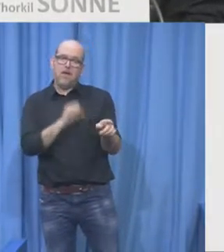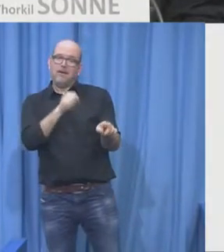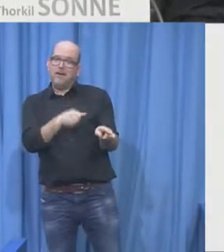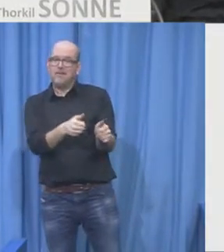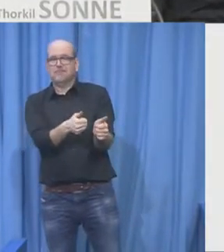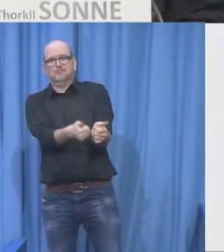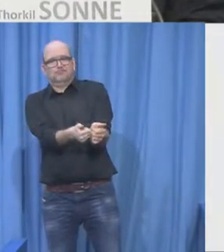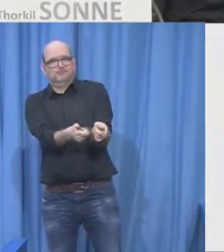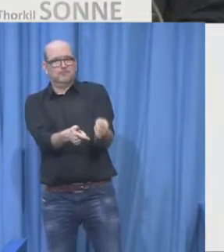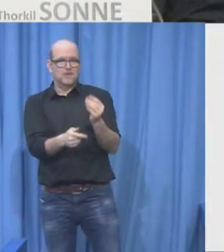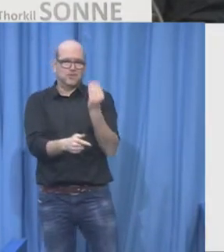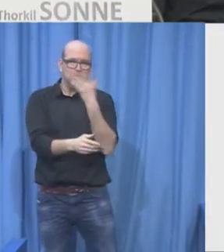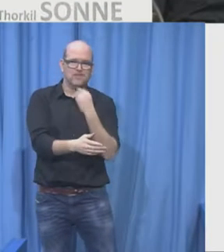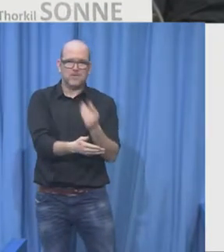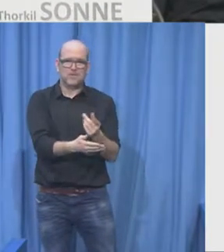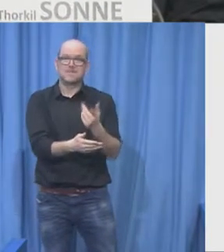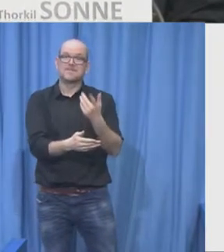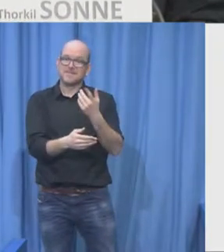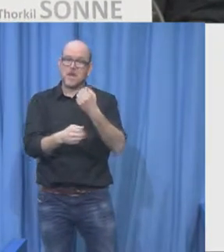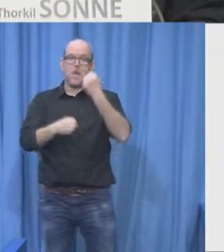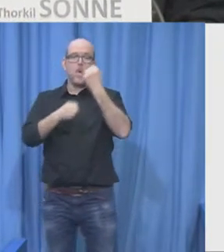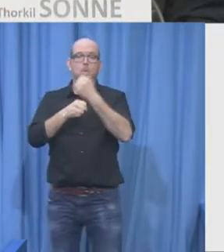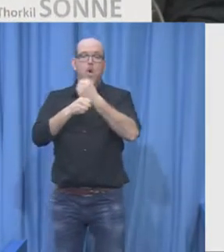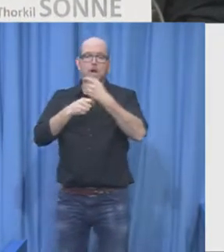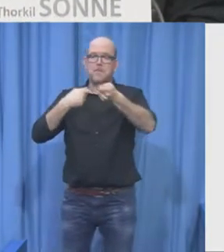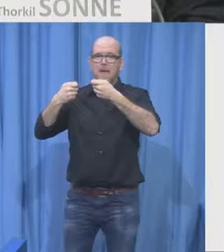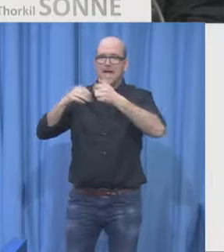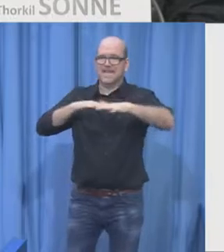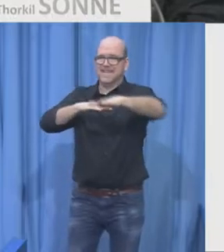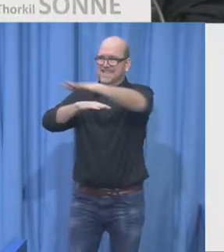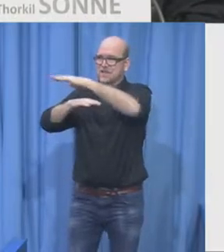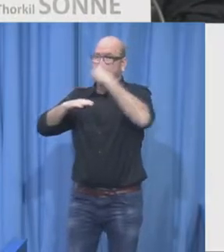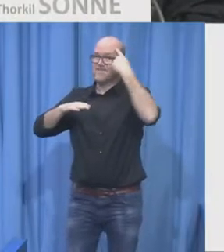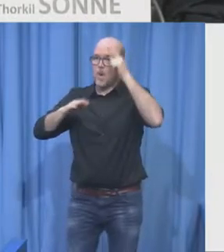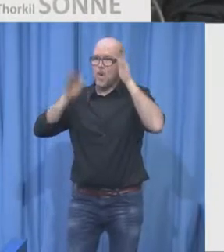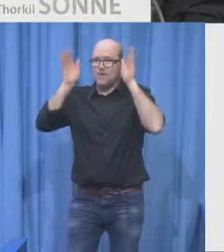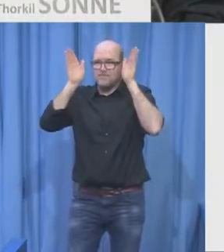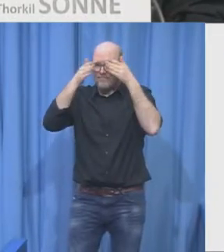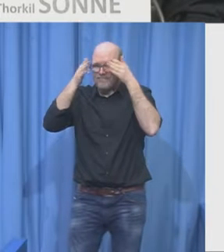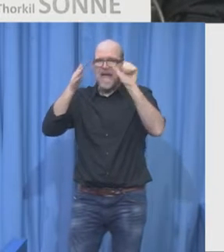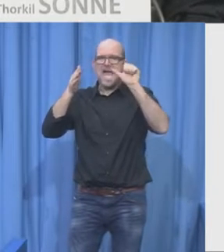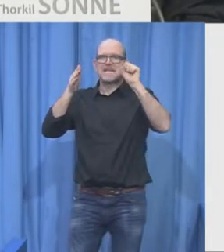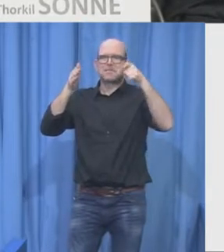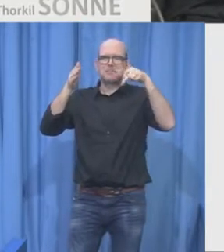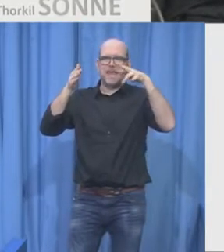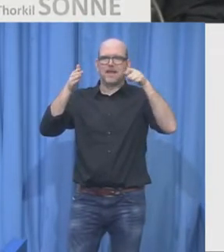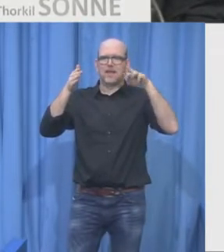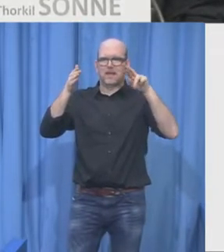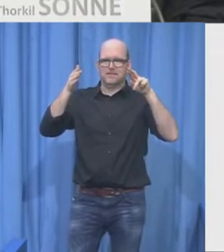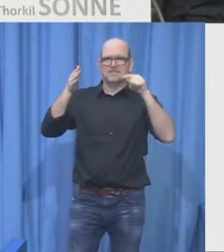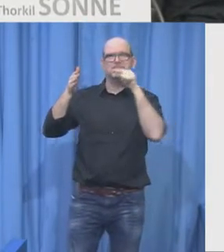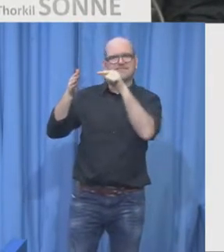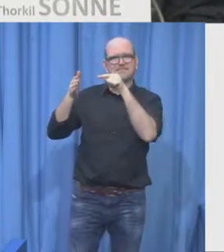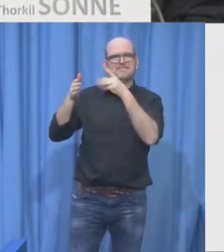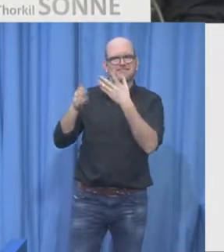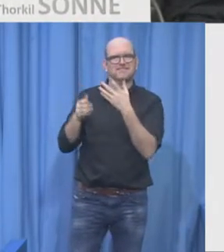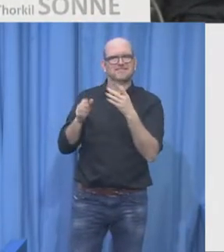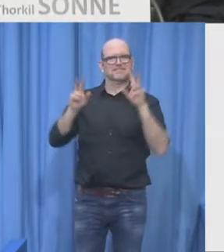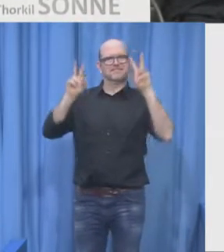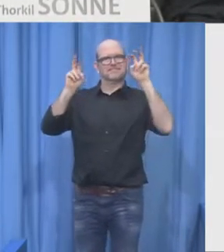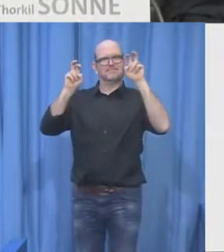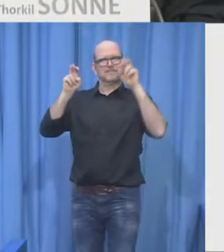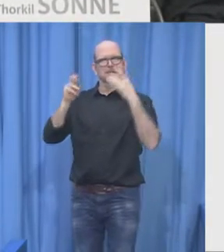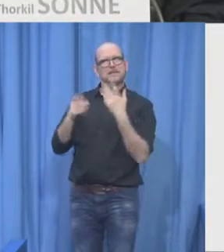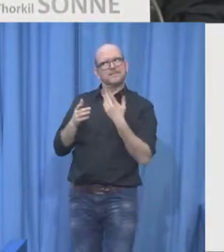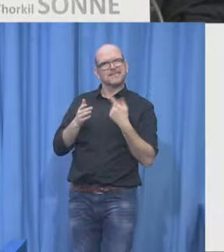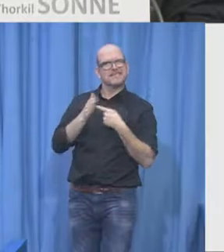who today are very much rejected by recruiters because they don't fit the social expectations. We